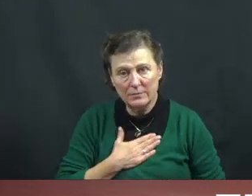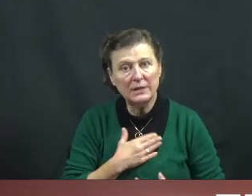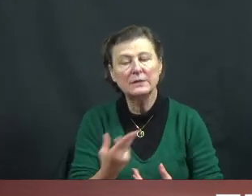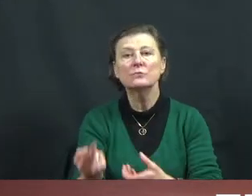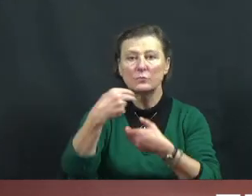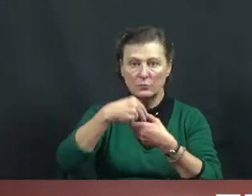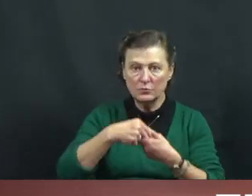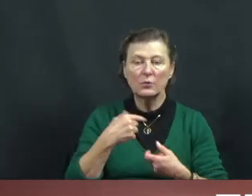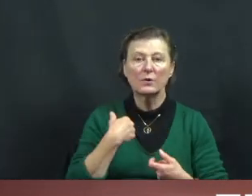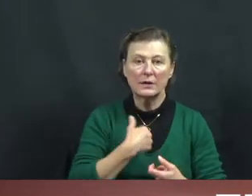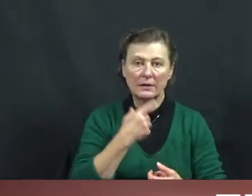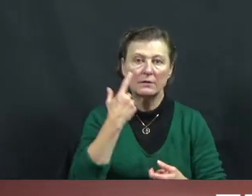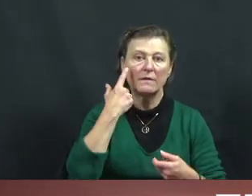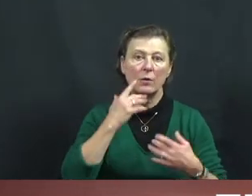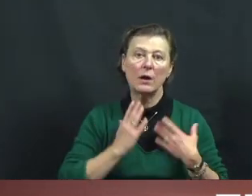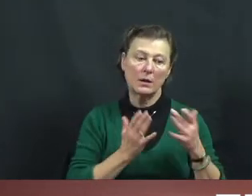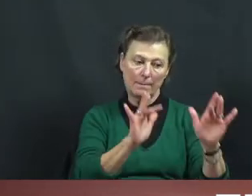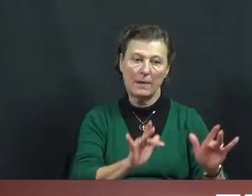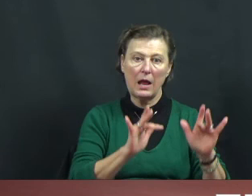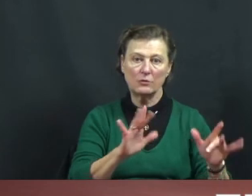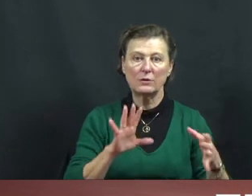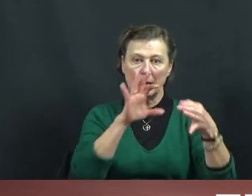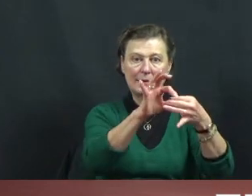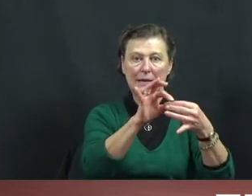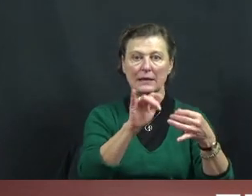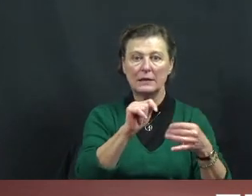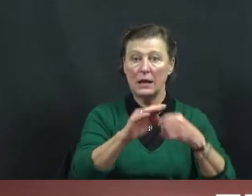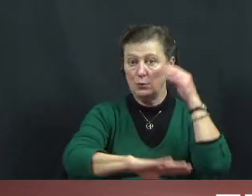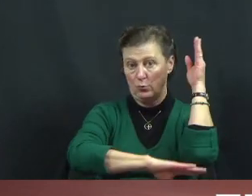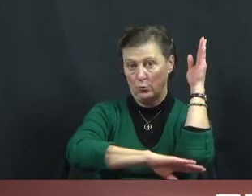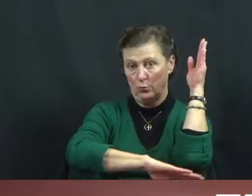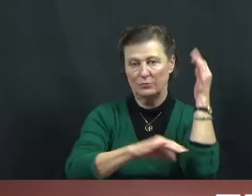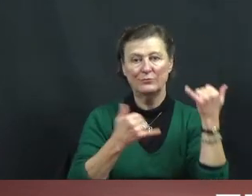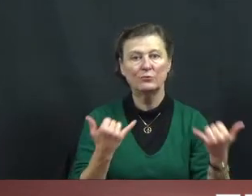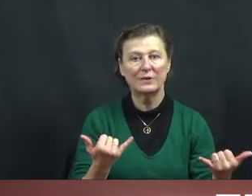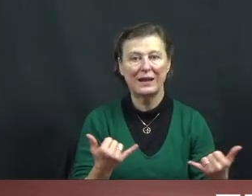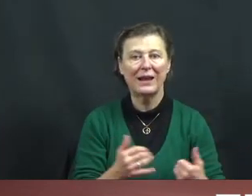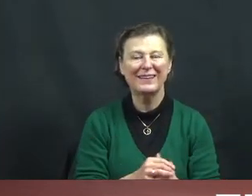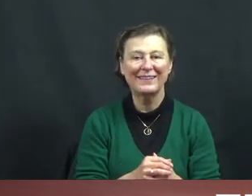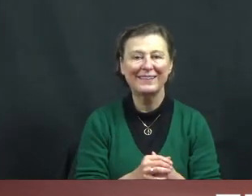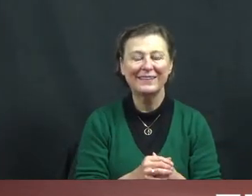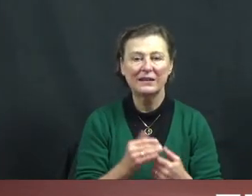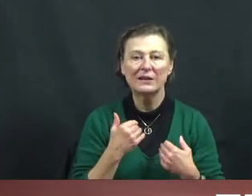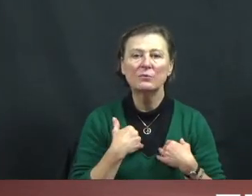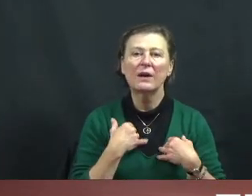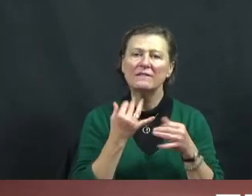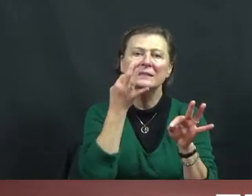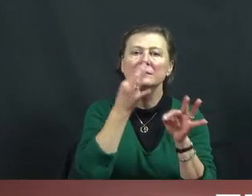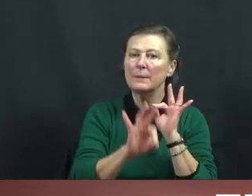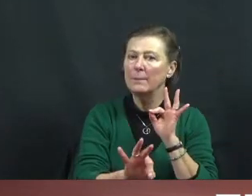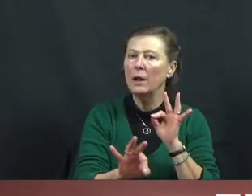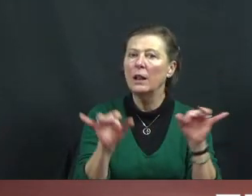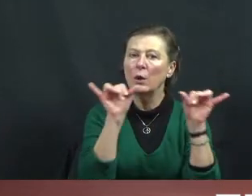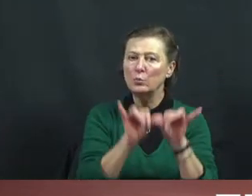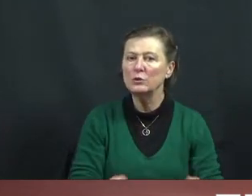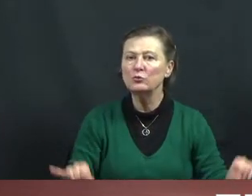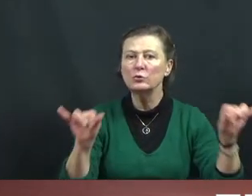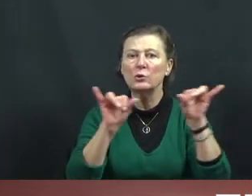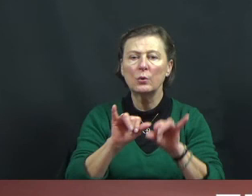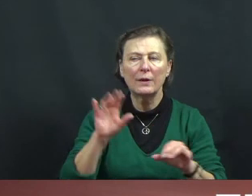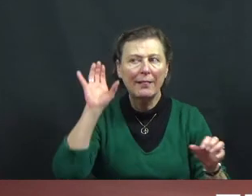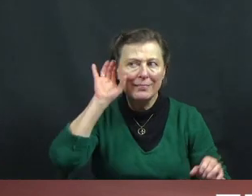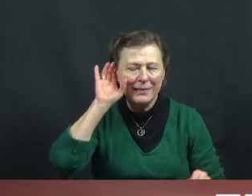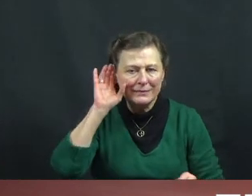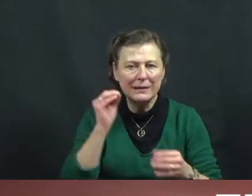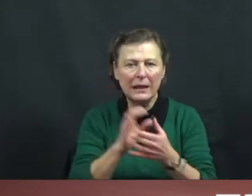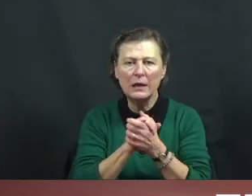us for our compassionate connection at noon today. And we will have the simple ritual of listening and holding one